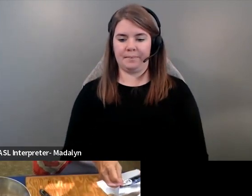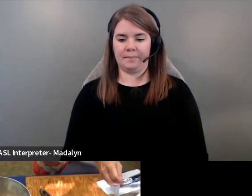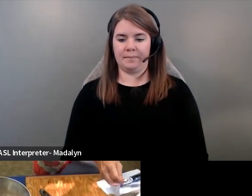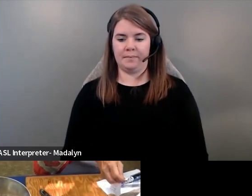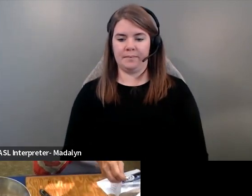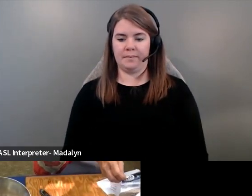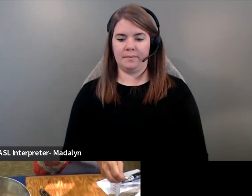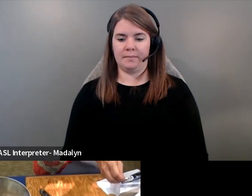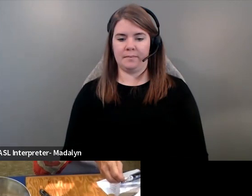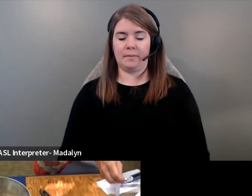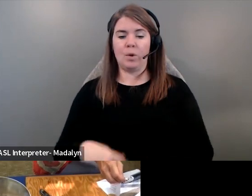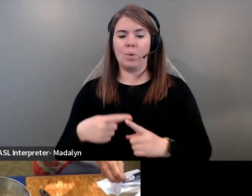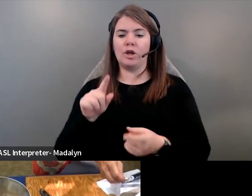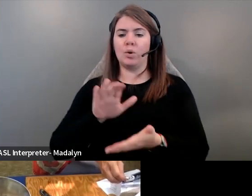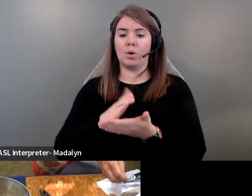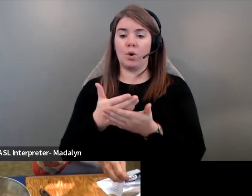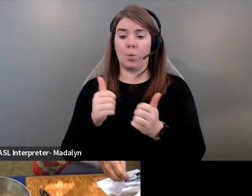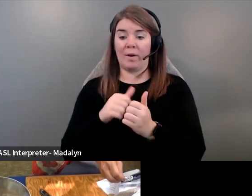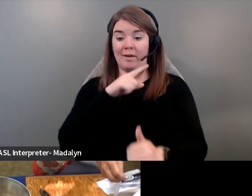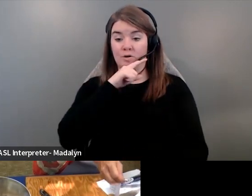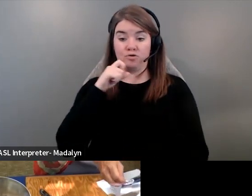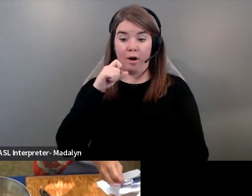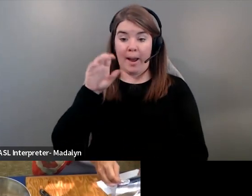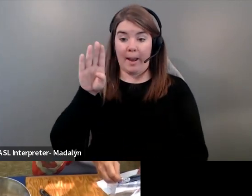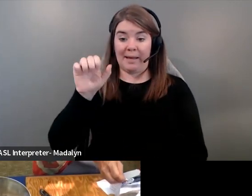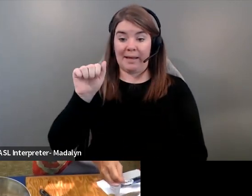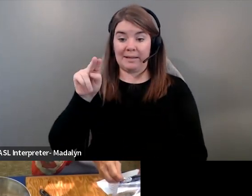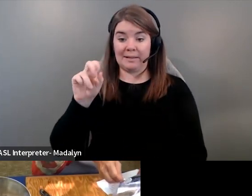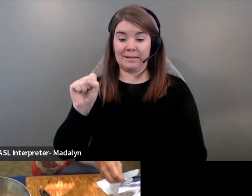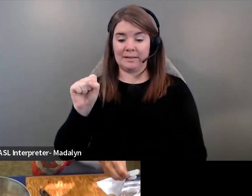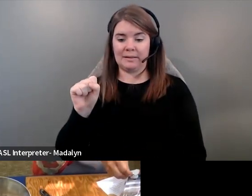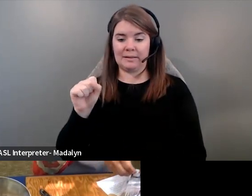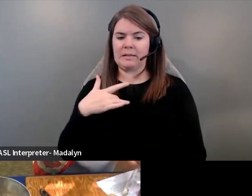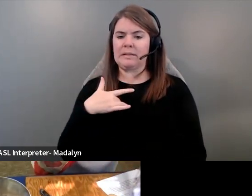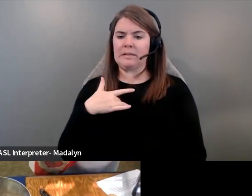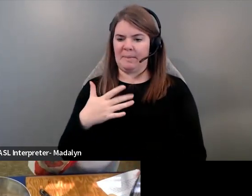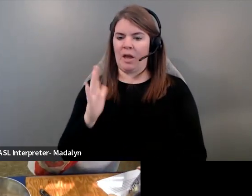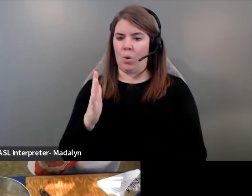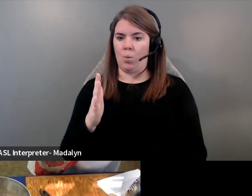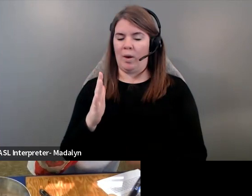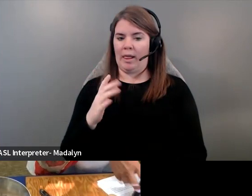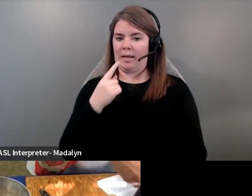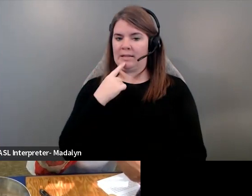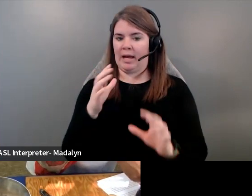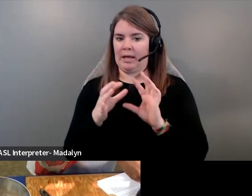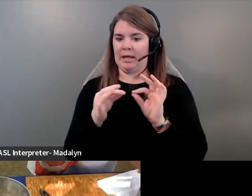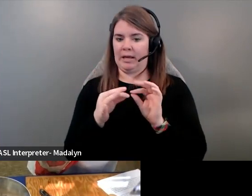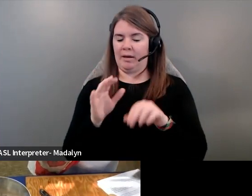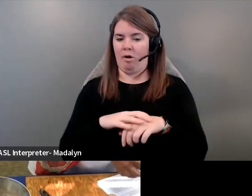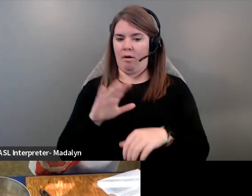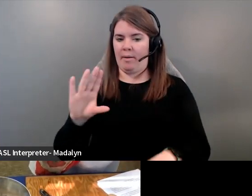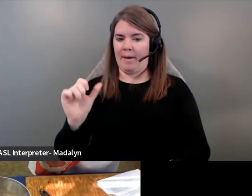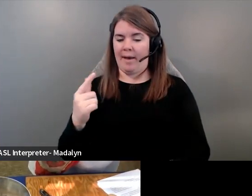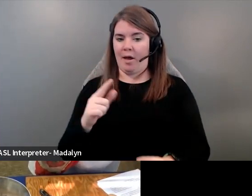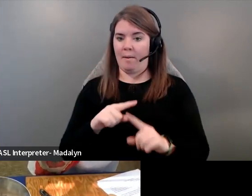When you cook with dried beans, and it'll typically tell you this on the package, you want to